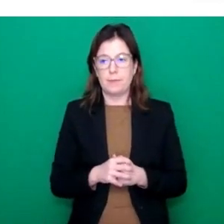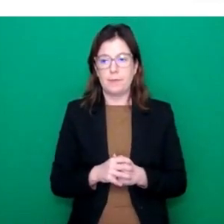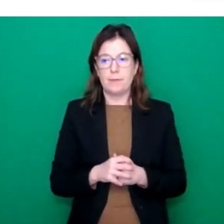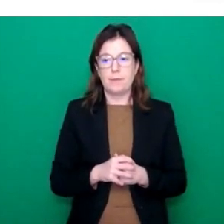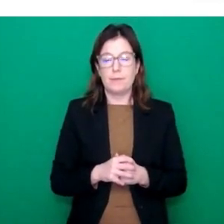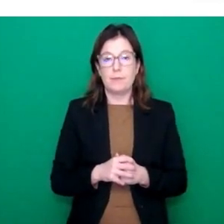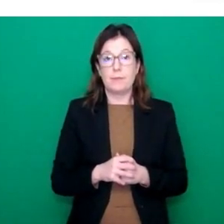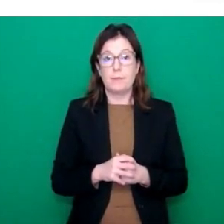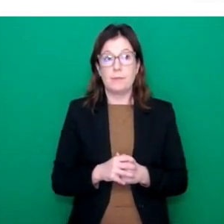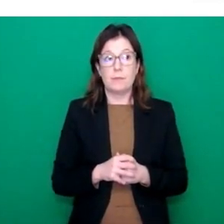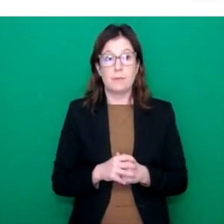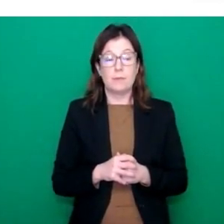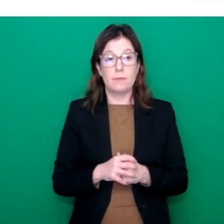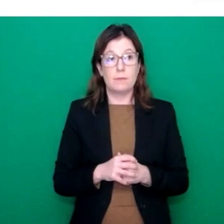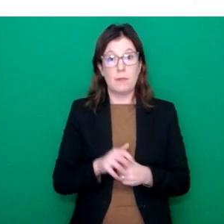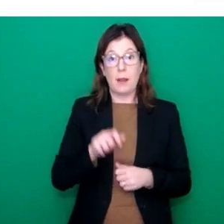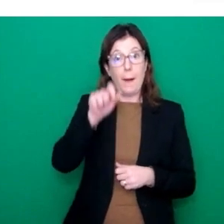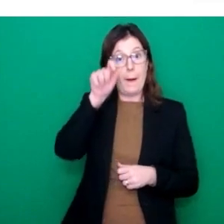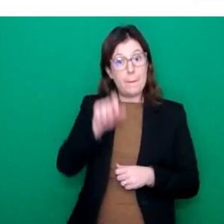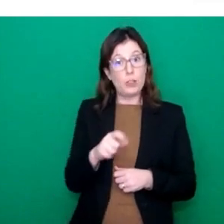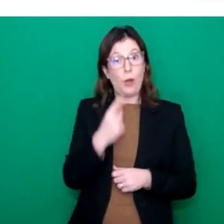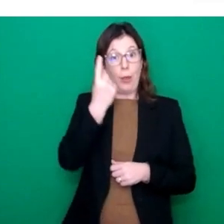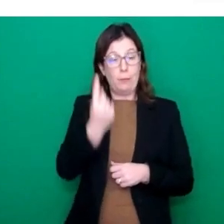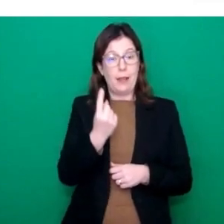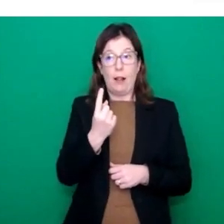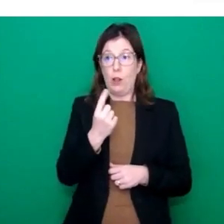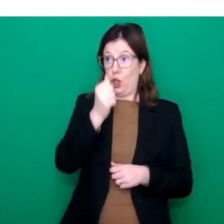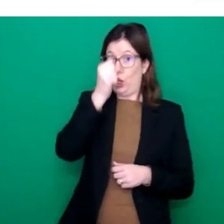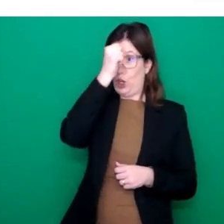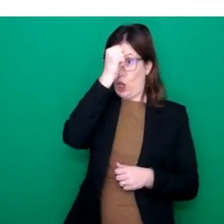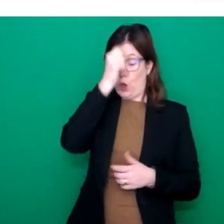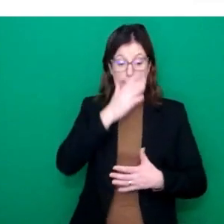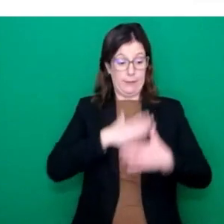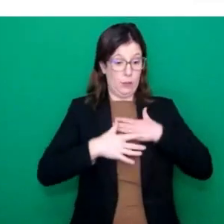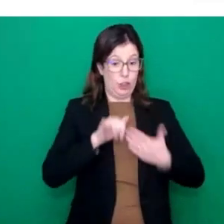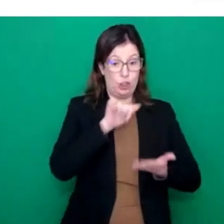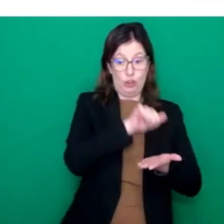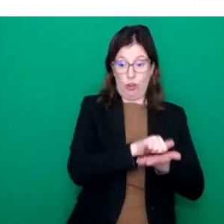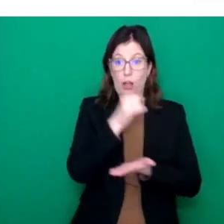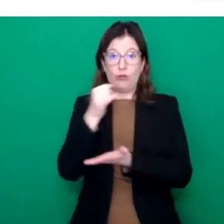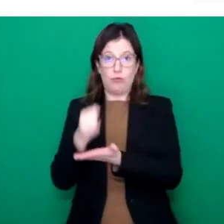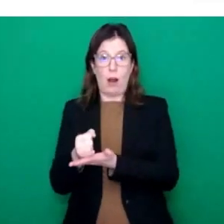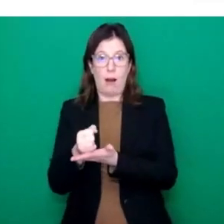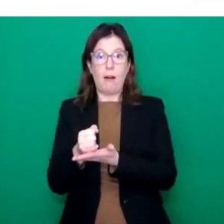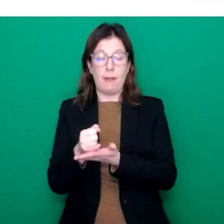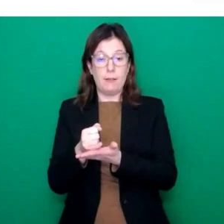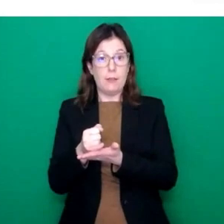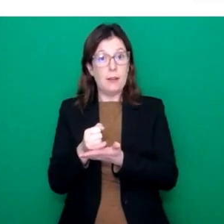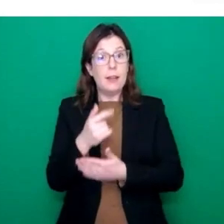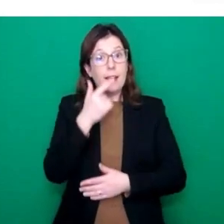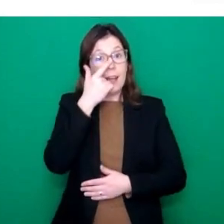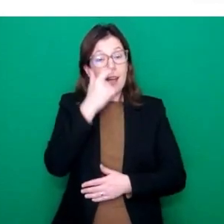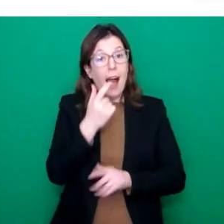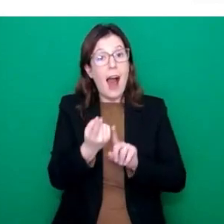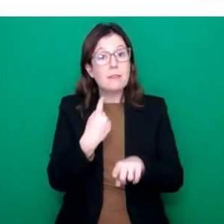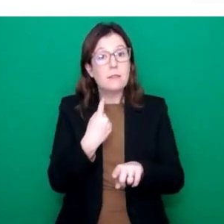any wise and conscious person who knows right from wrong is equipped to answer the proposed question effectively